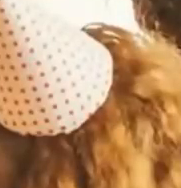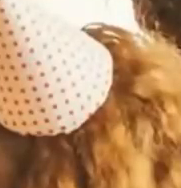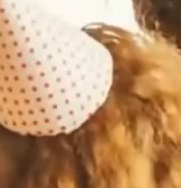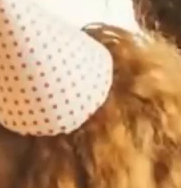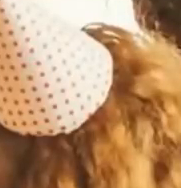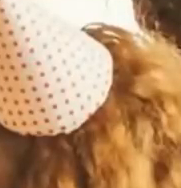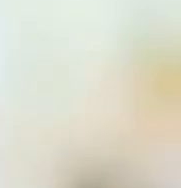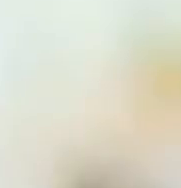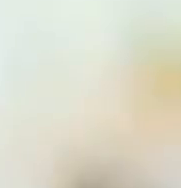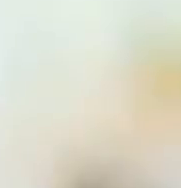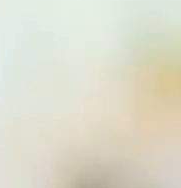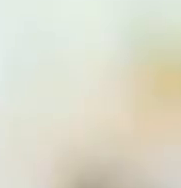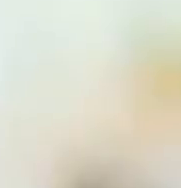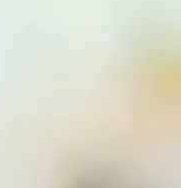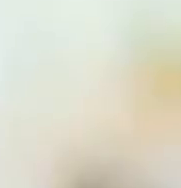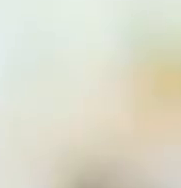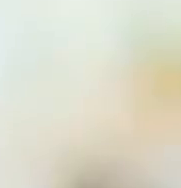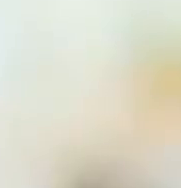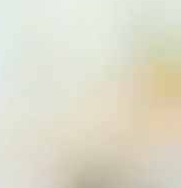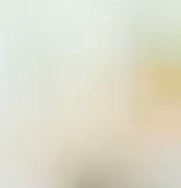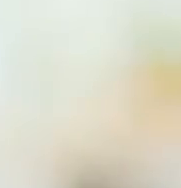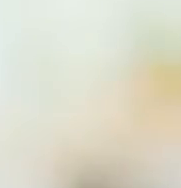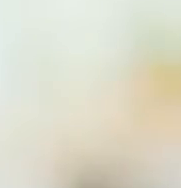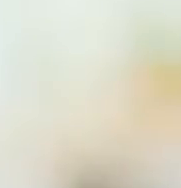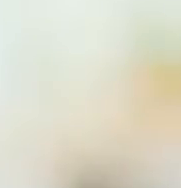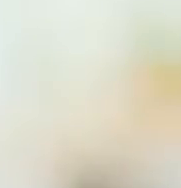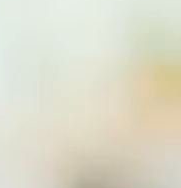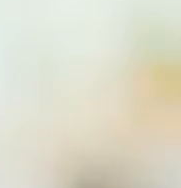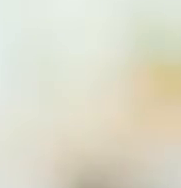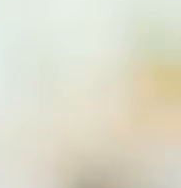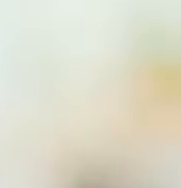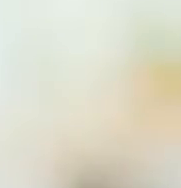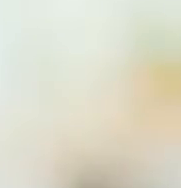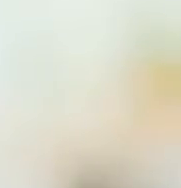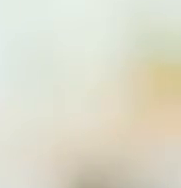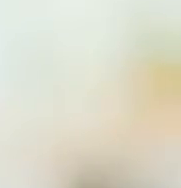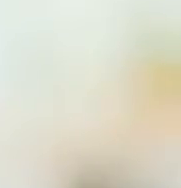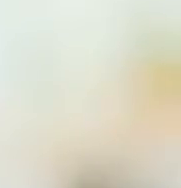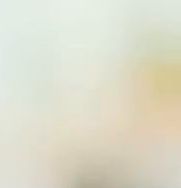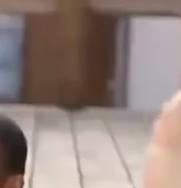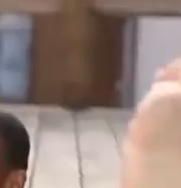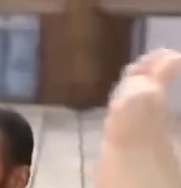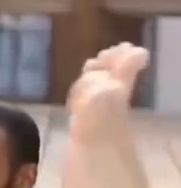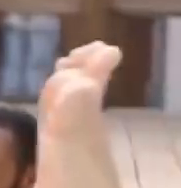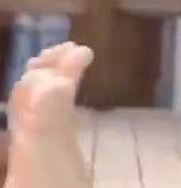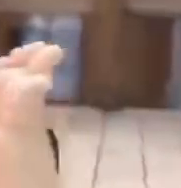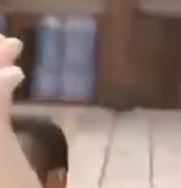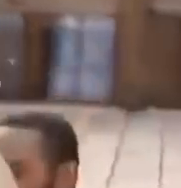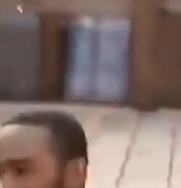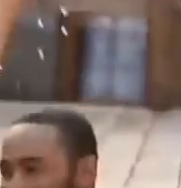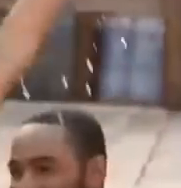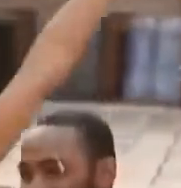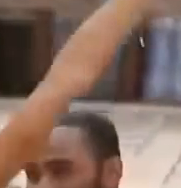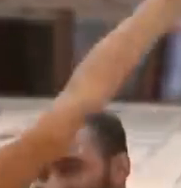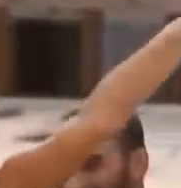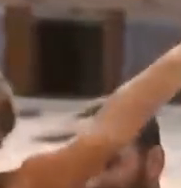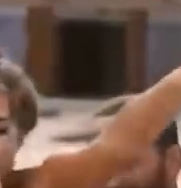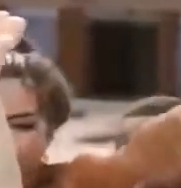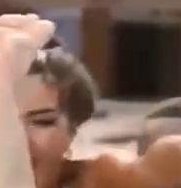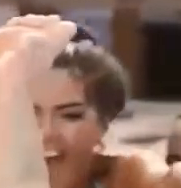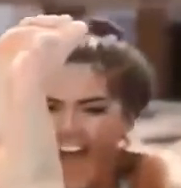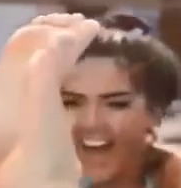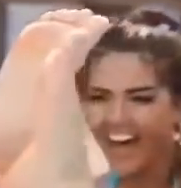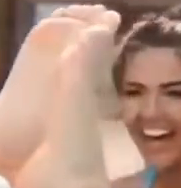party. We know you've been wanting to hug your grandparents. And we know you've